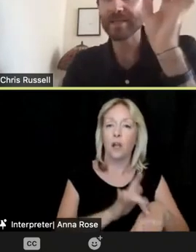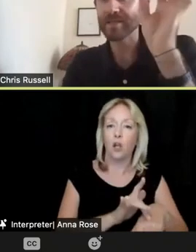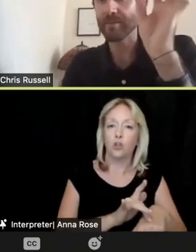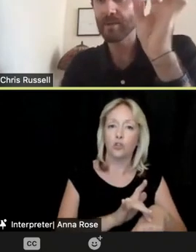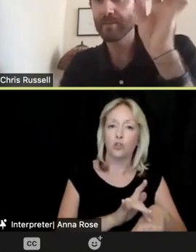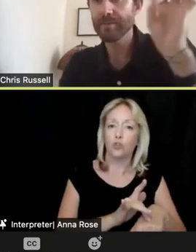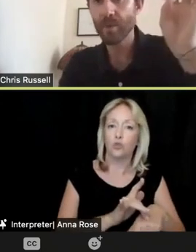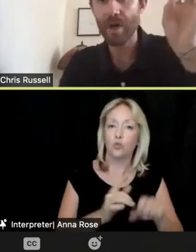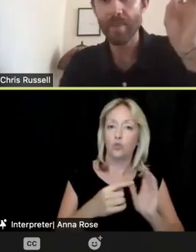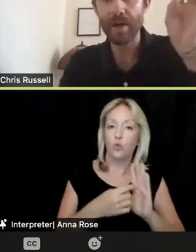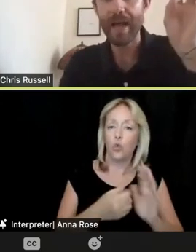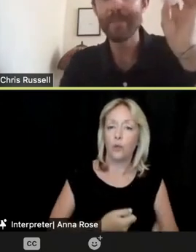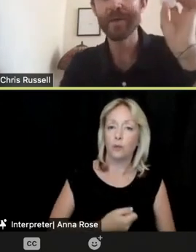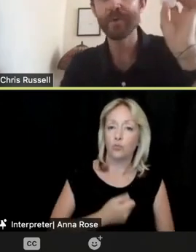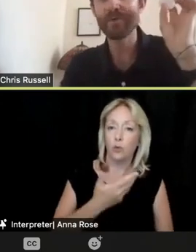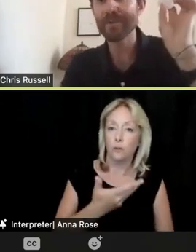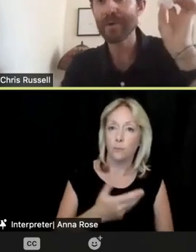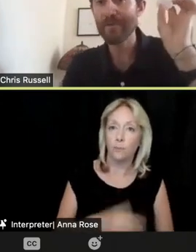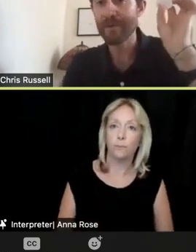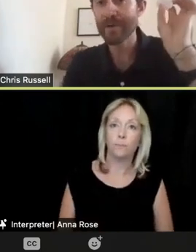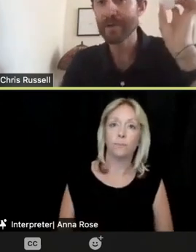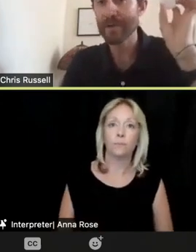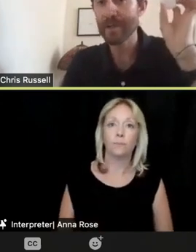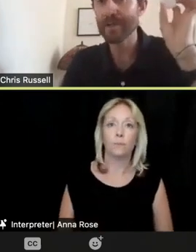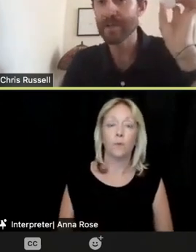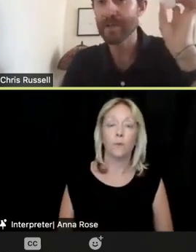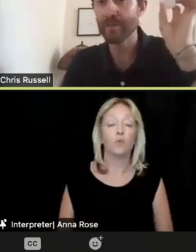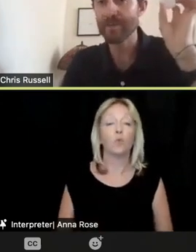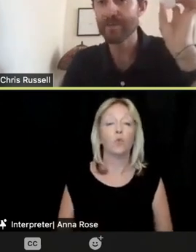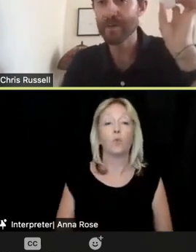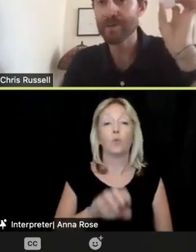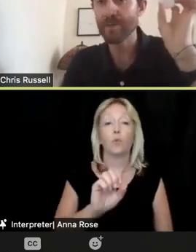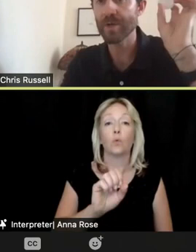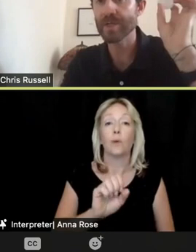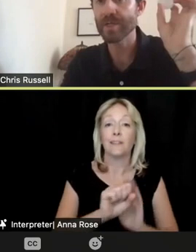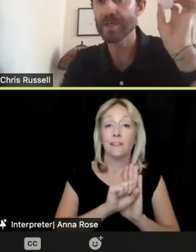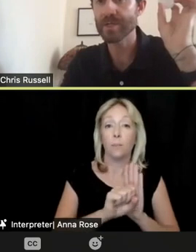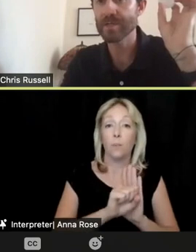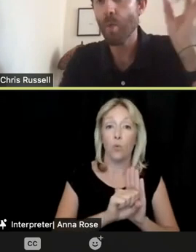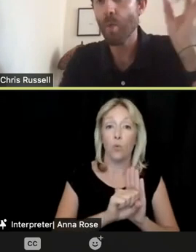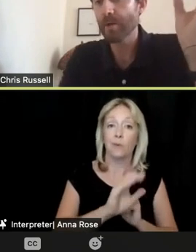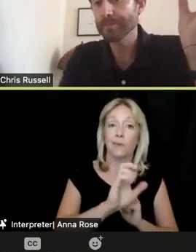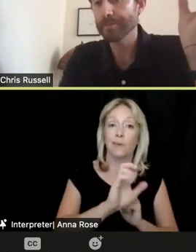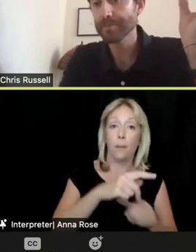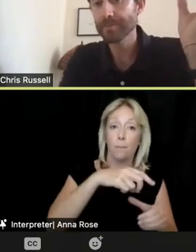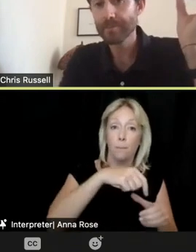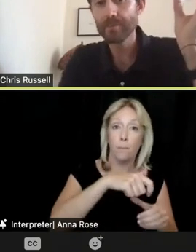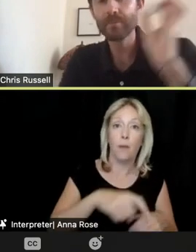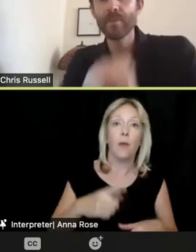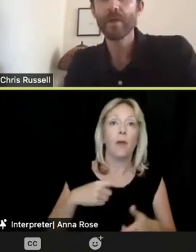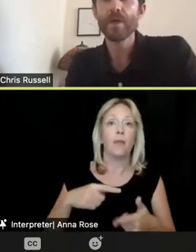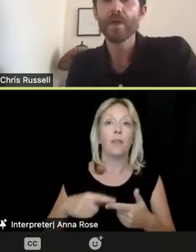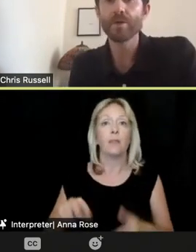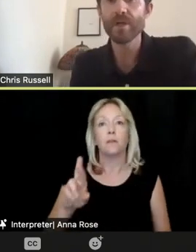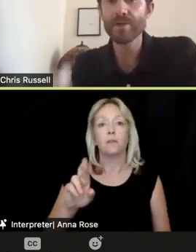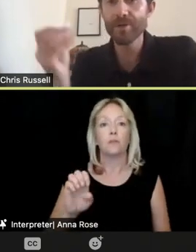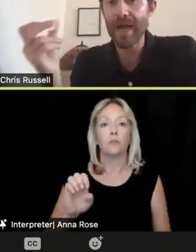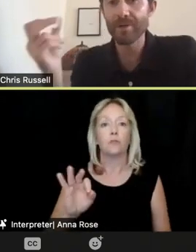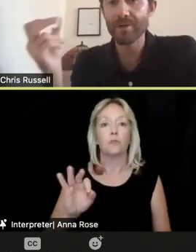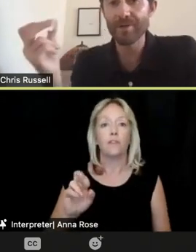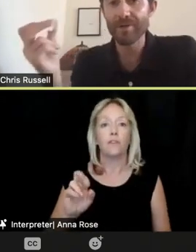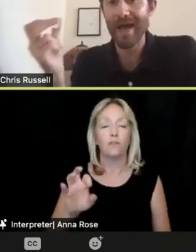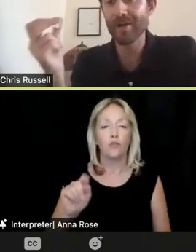So we've got the symbol, the water bottle cap, and then we've got the referent, the thing the symbol refers to, which is water. So